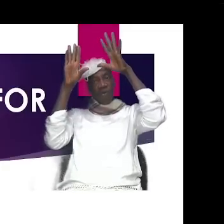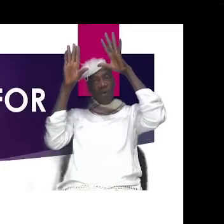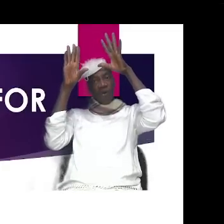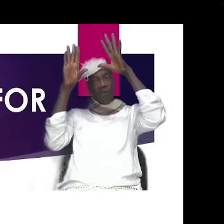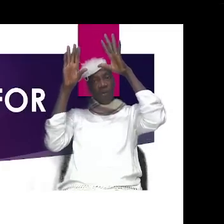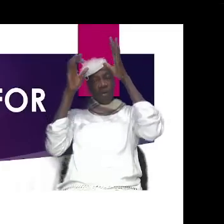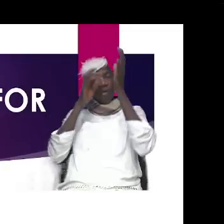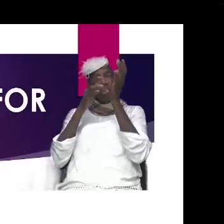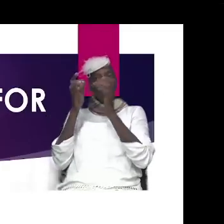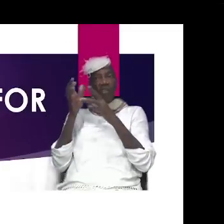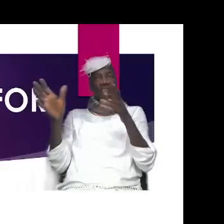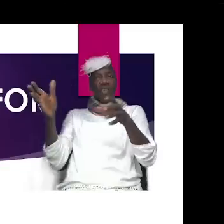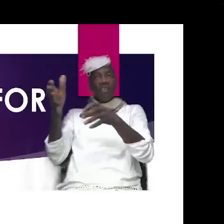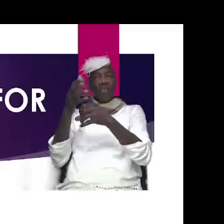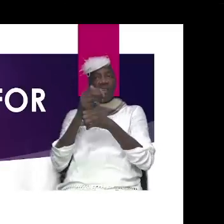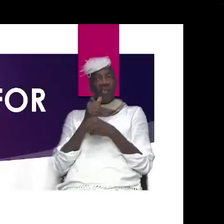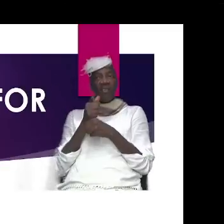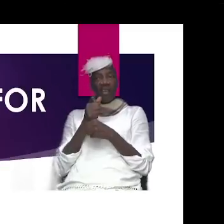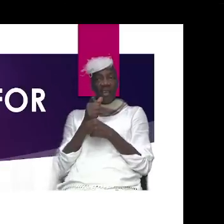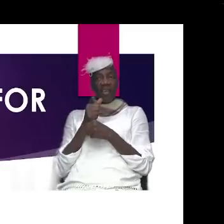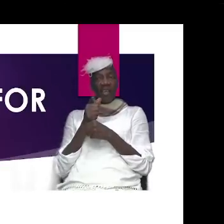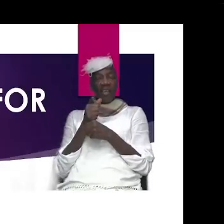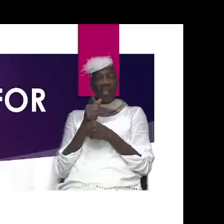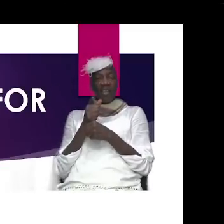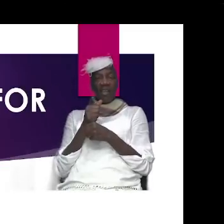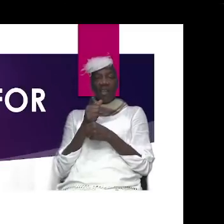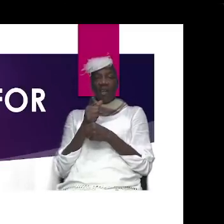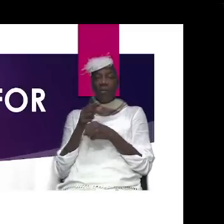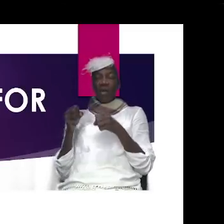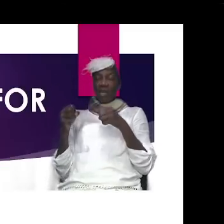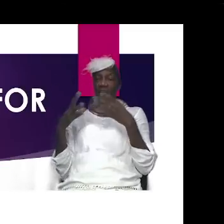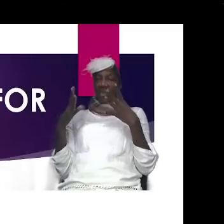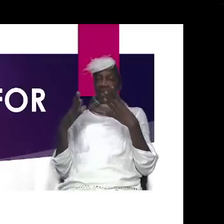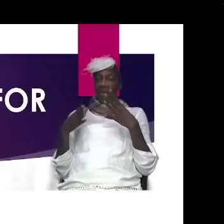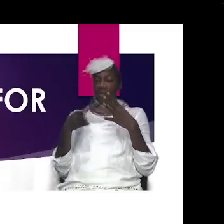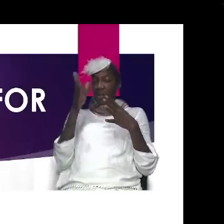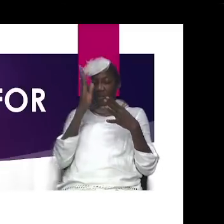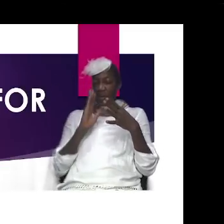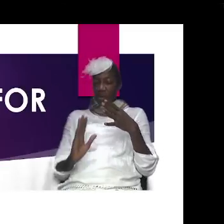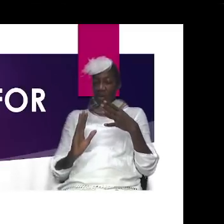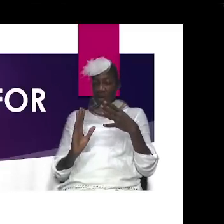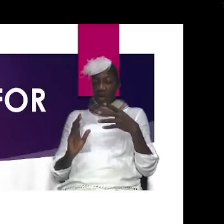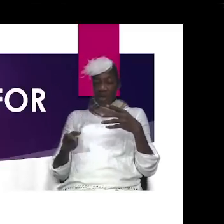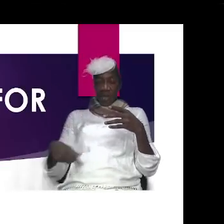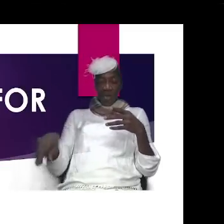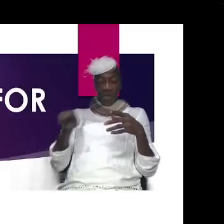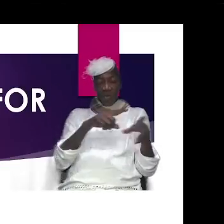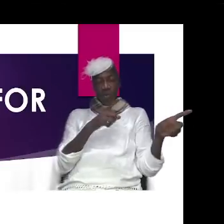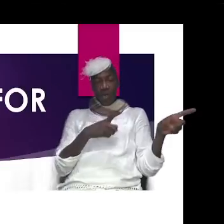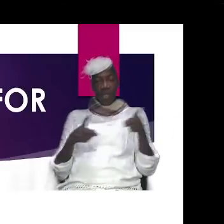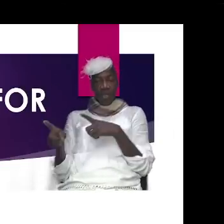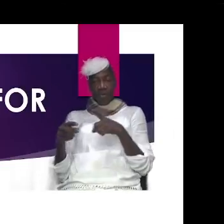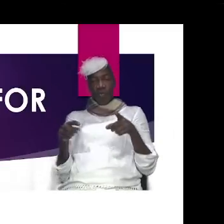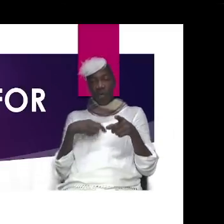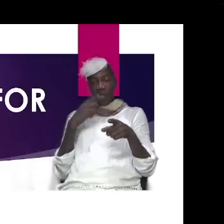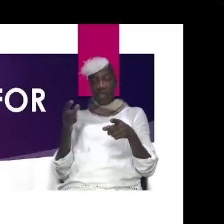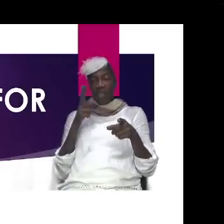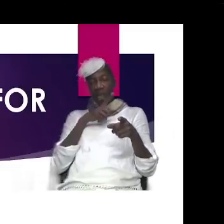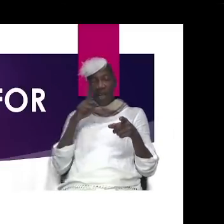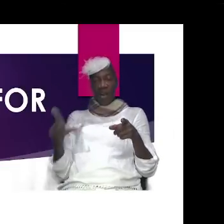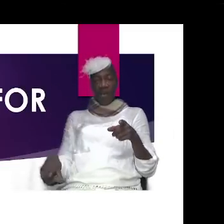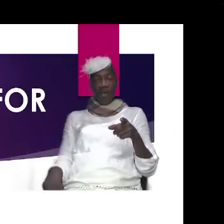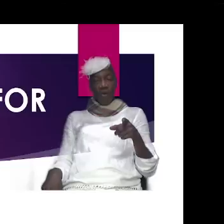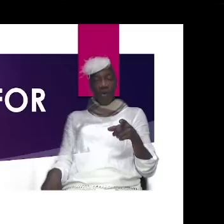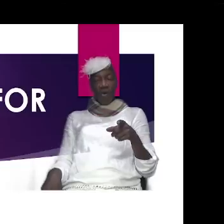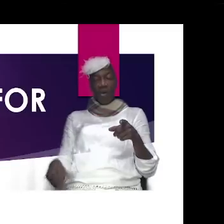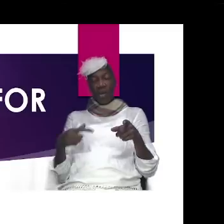going to take it and make it acceptable to God. So it's not, we do what we are doing and we are saying, Lord, I'm